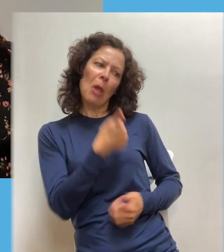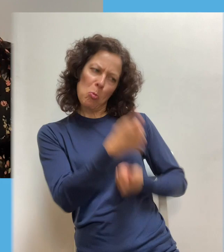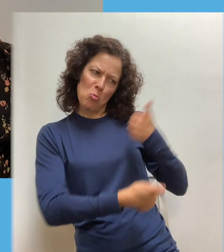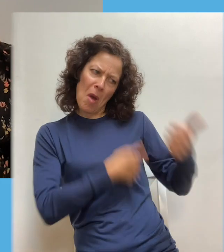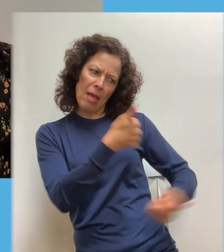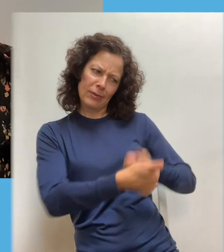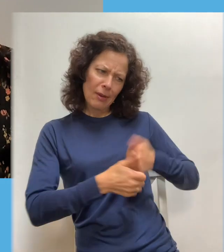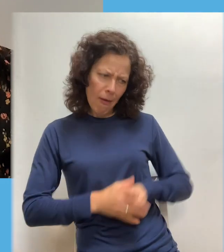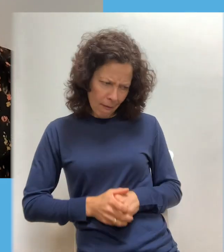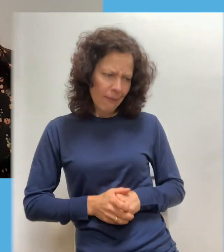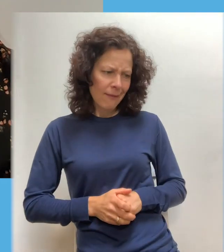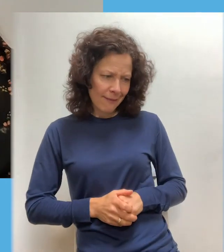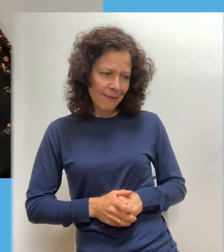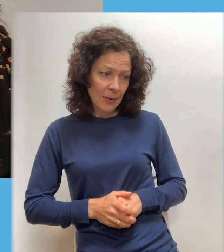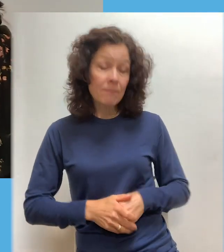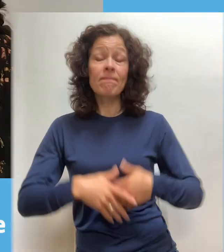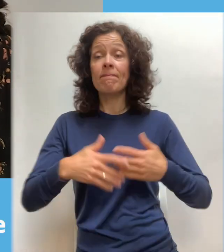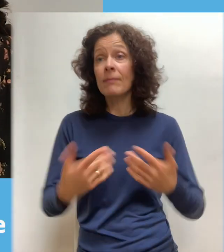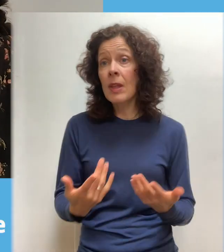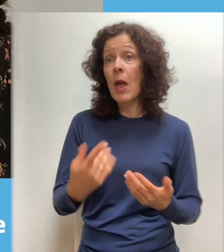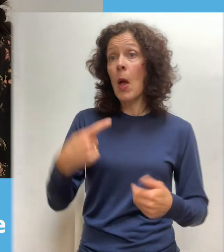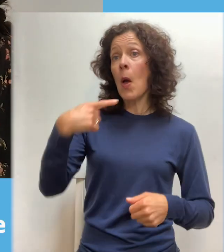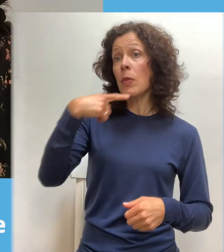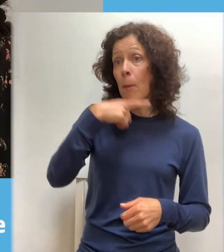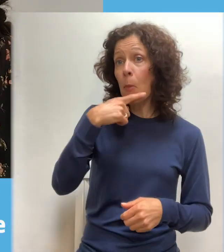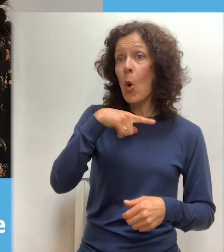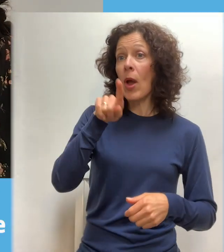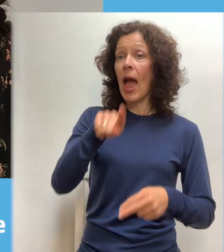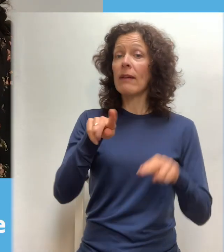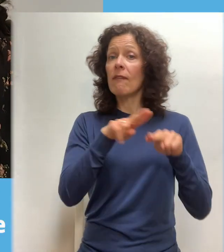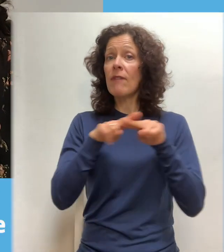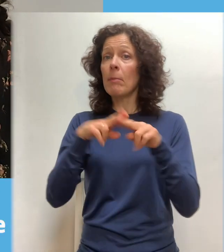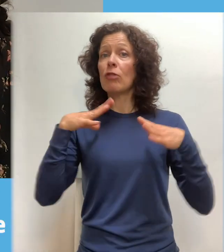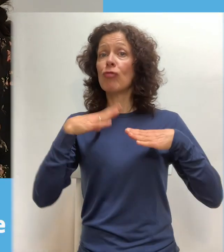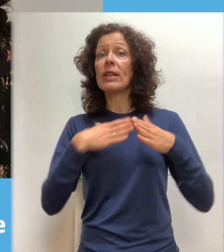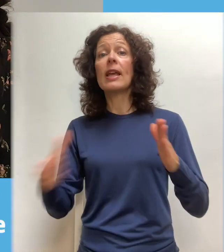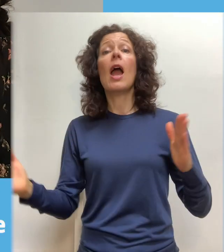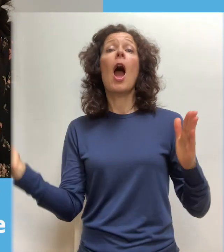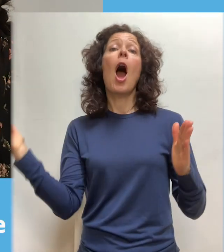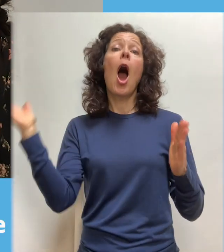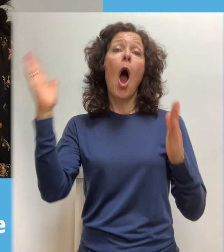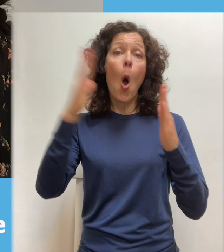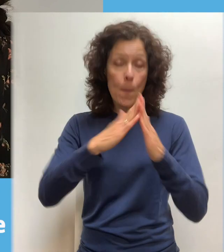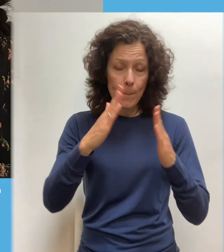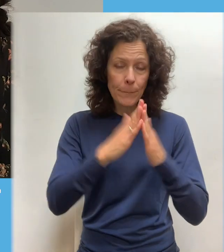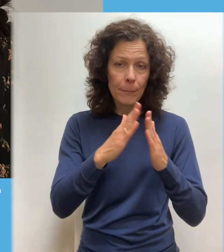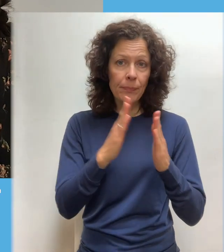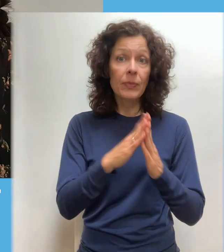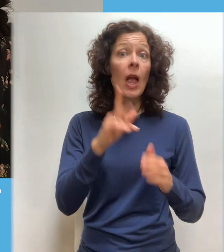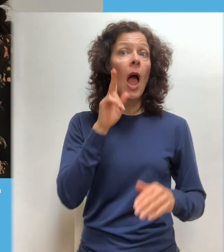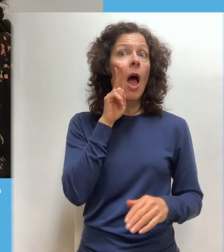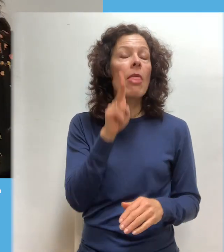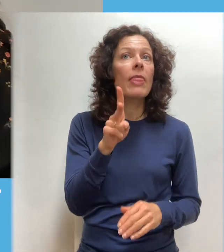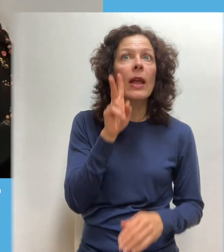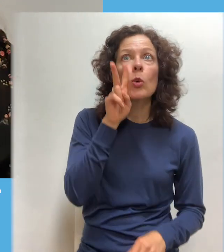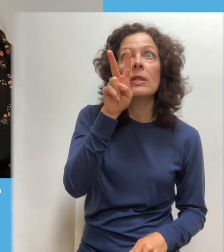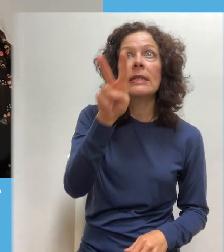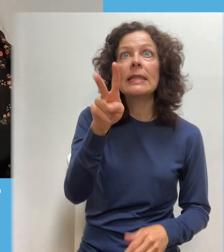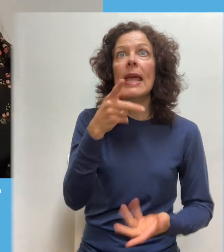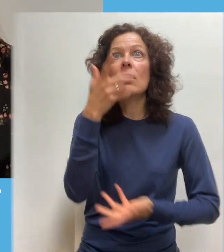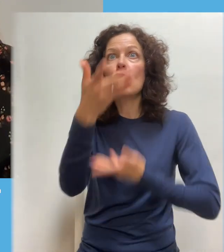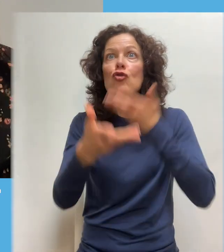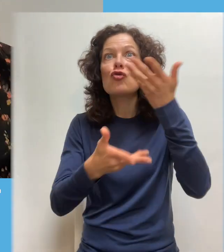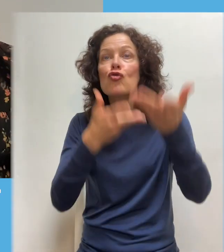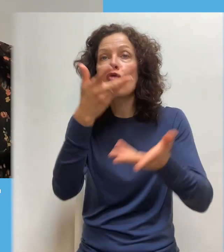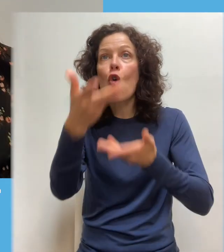"Well done." As Sonny and his family got ready to head home, They could hear the storyteller and some of the older